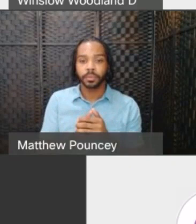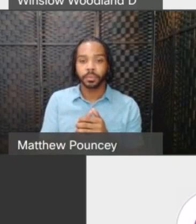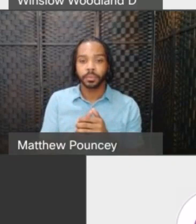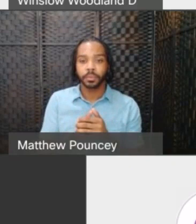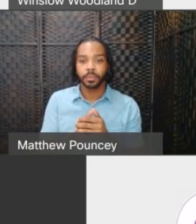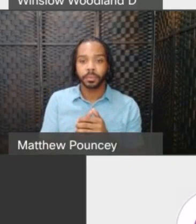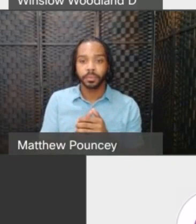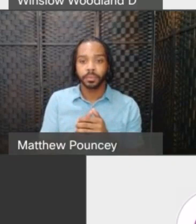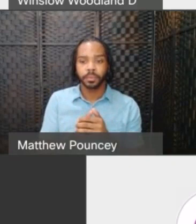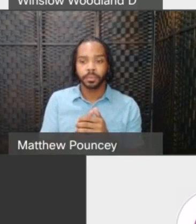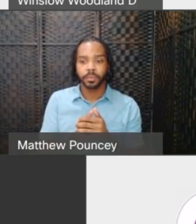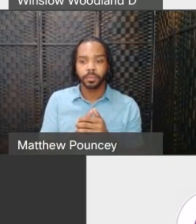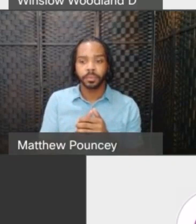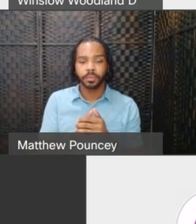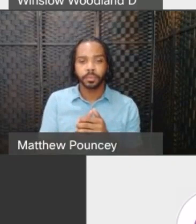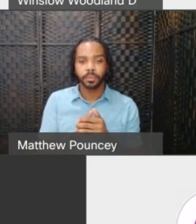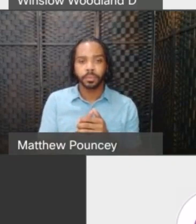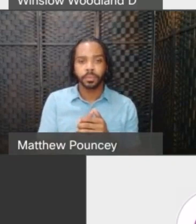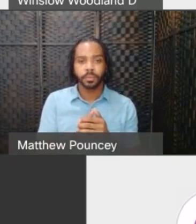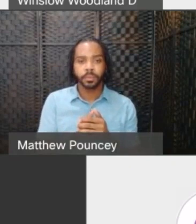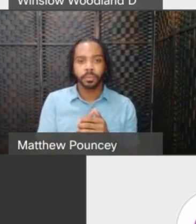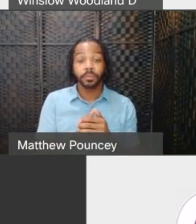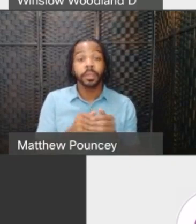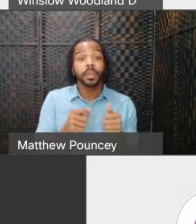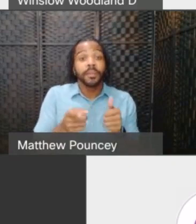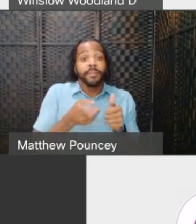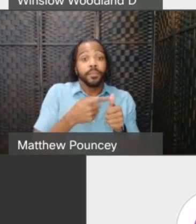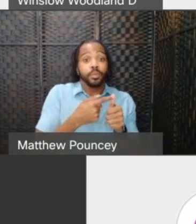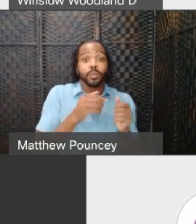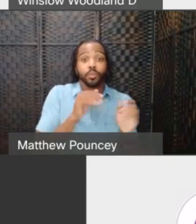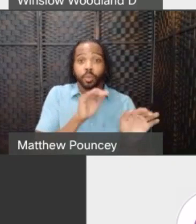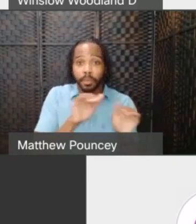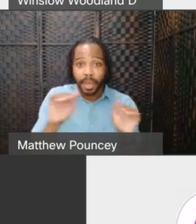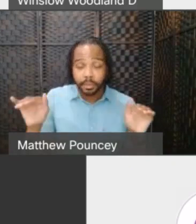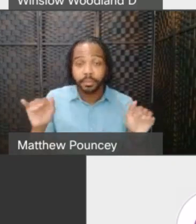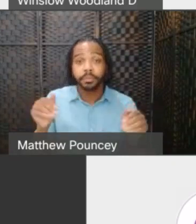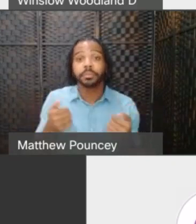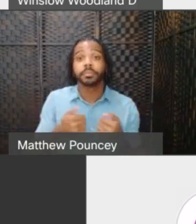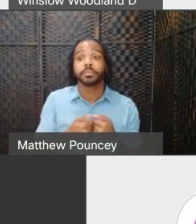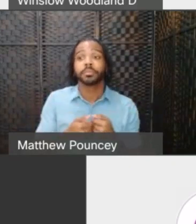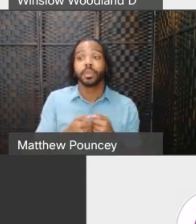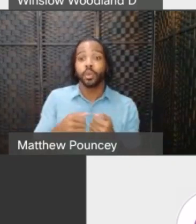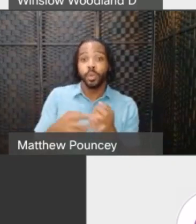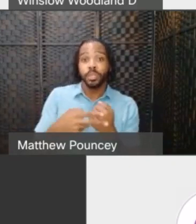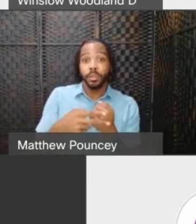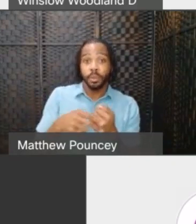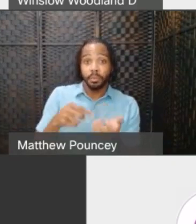to remind people retainer payments are available going back to January 1,